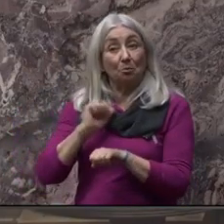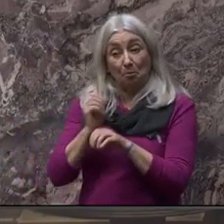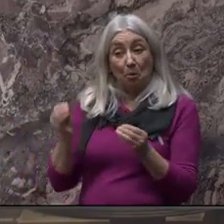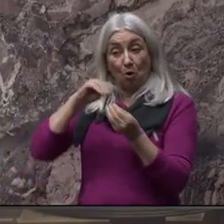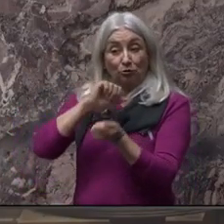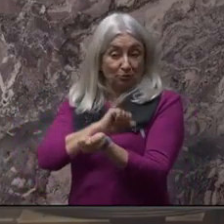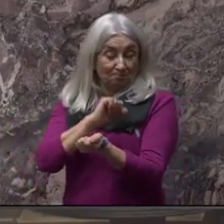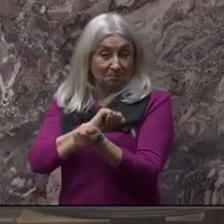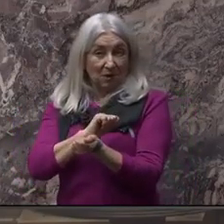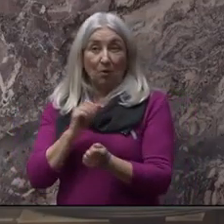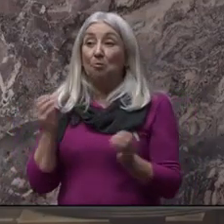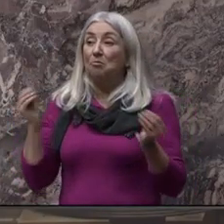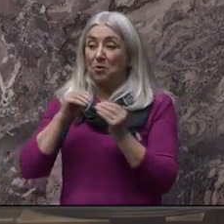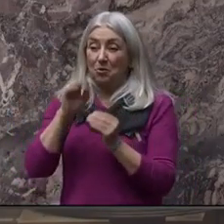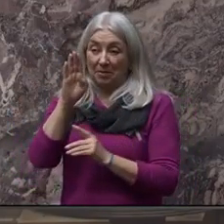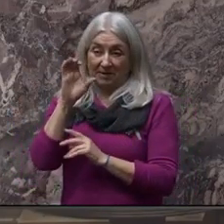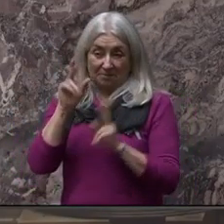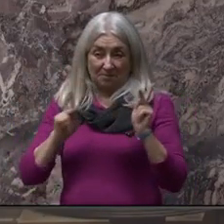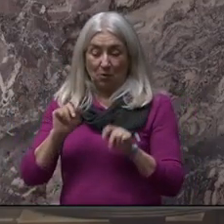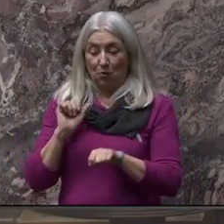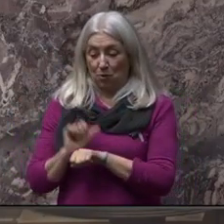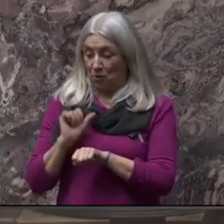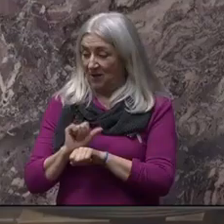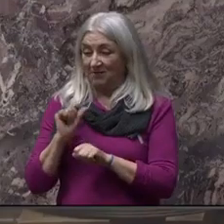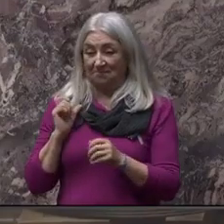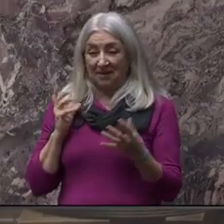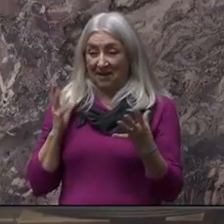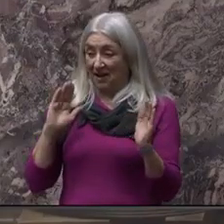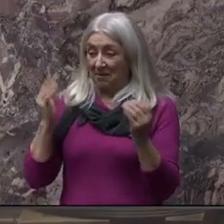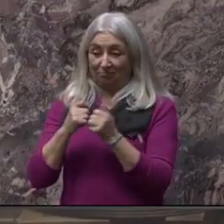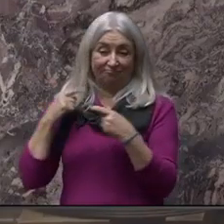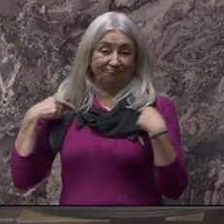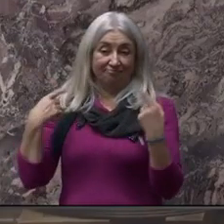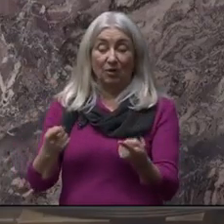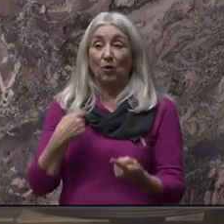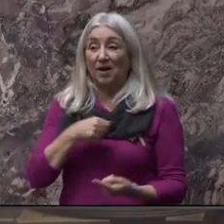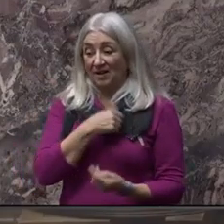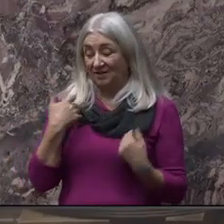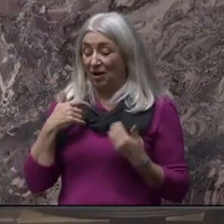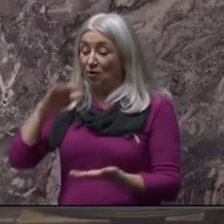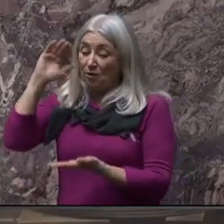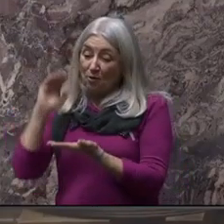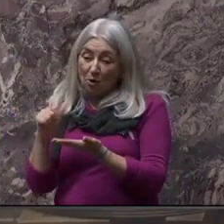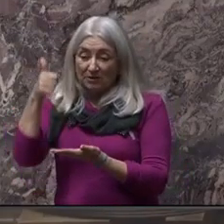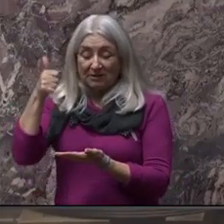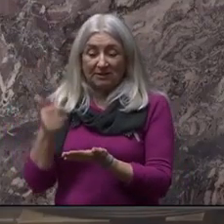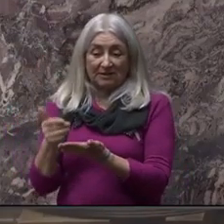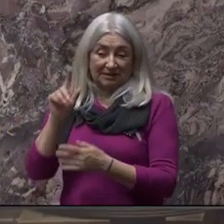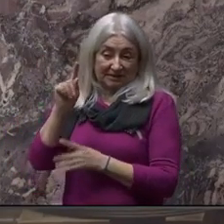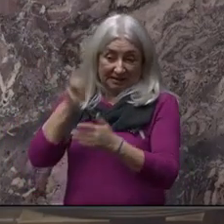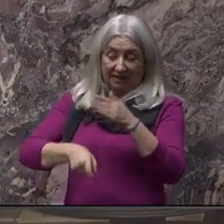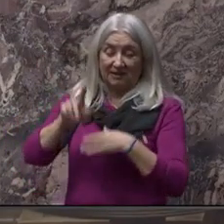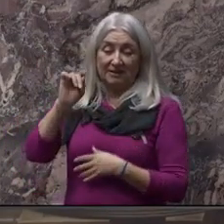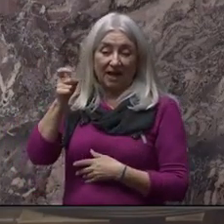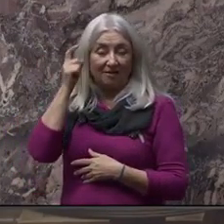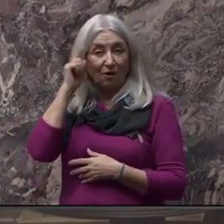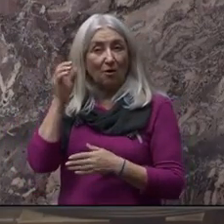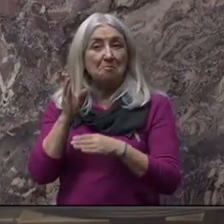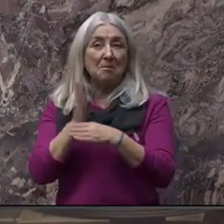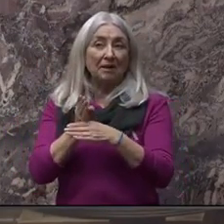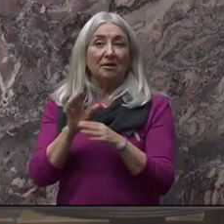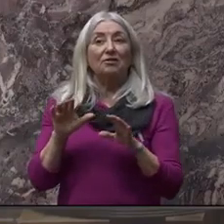than ever before. BC has the lowest taxes for middle-class families. BC has Canada's